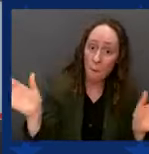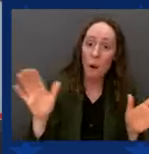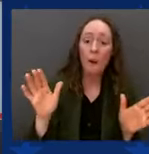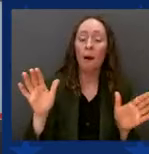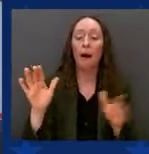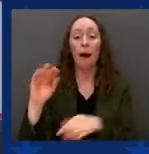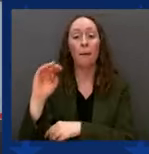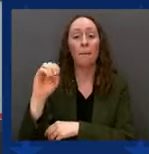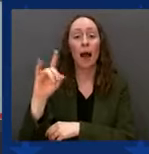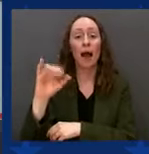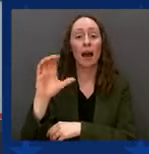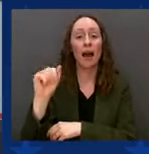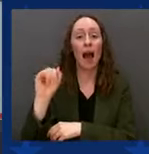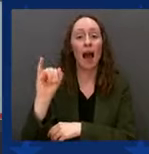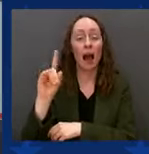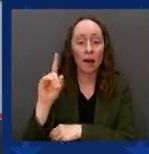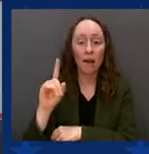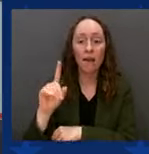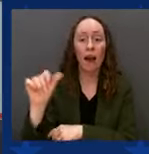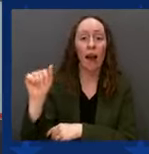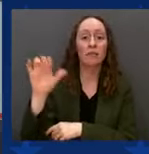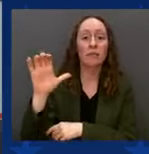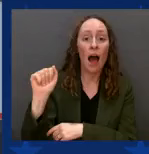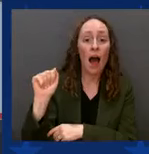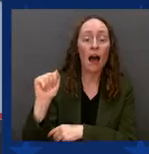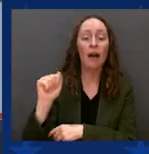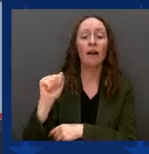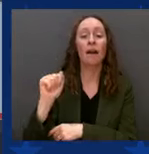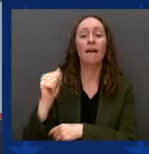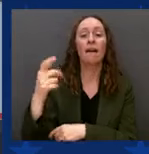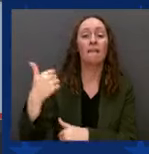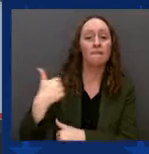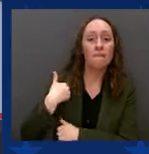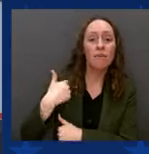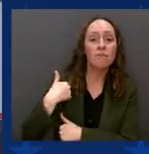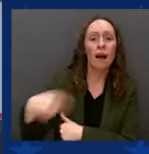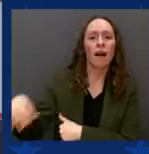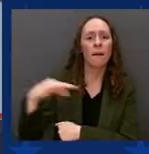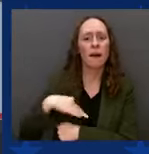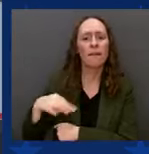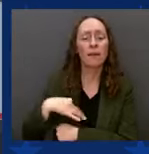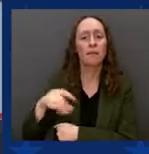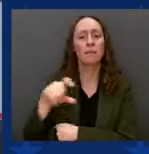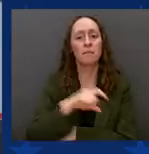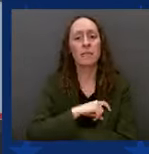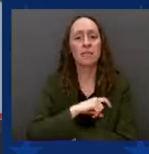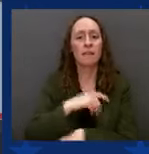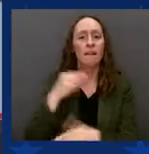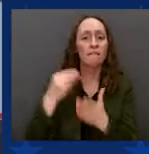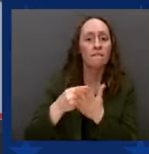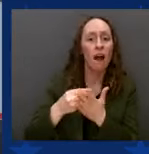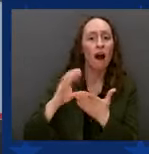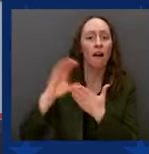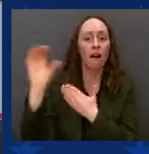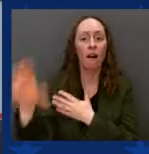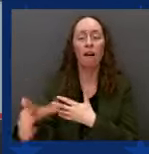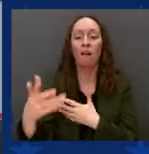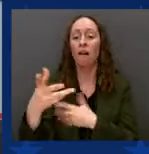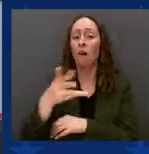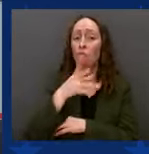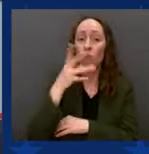benefits? What about law enforcement? What about aid to rural communities? What about support for our